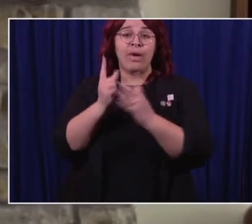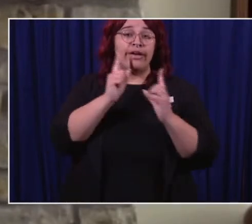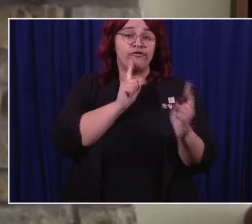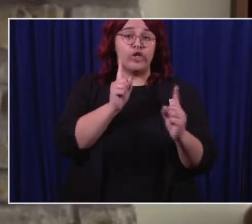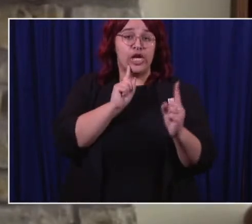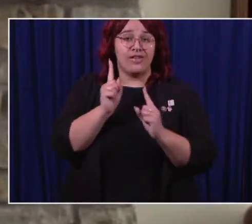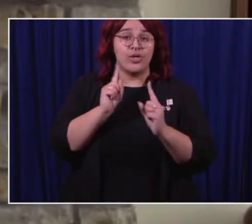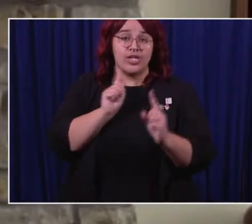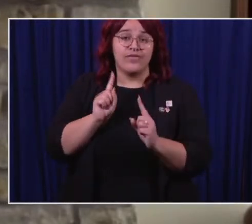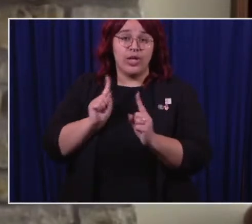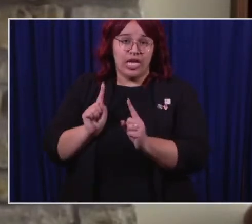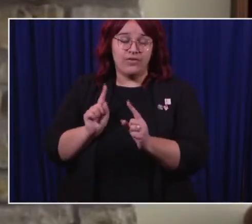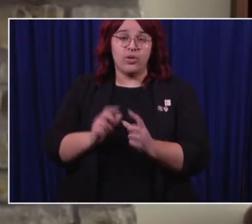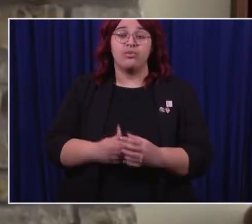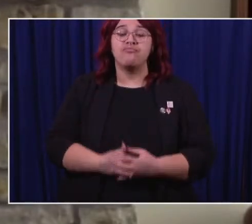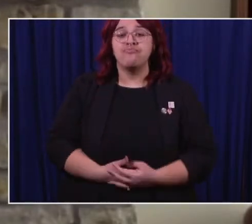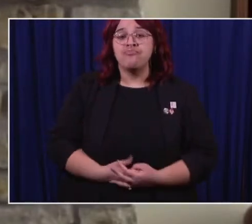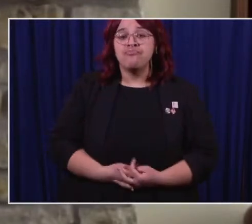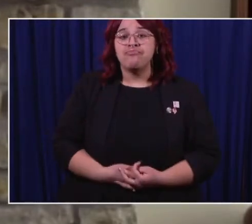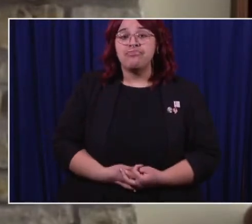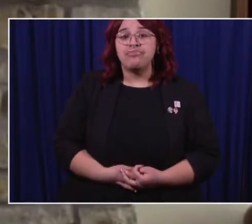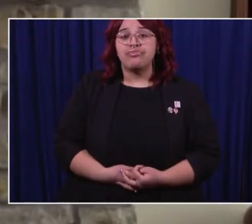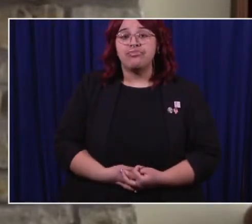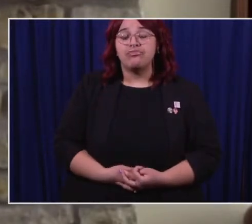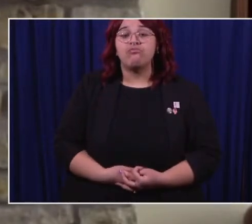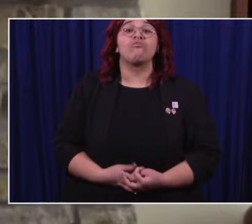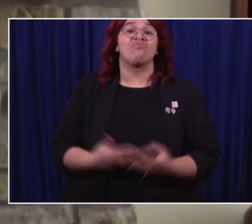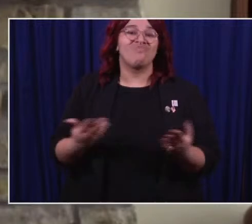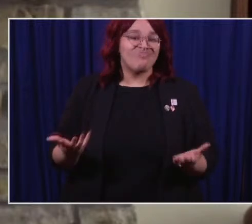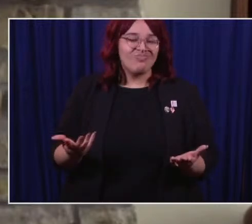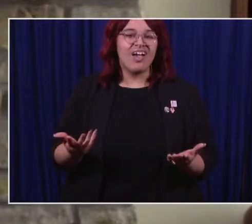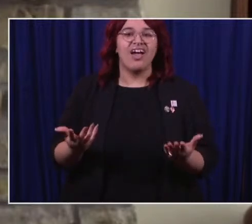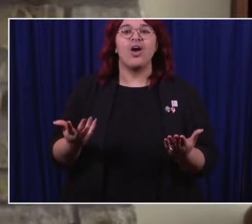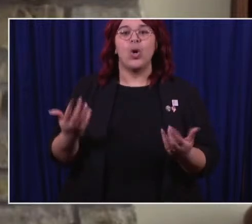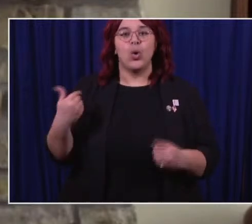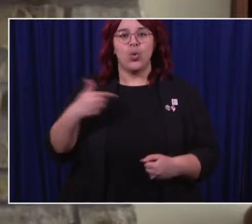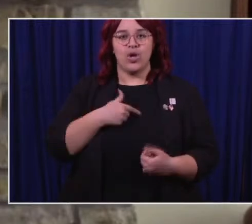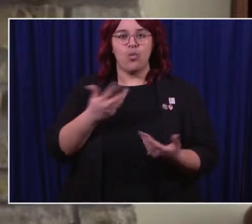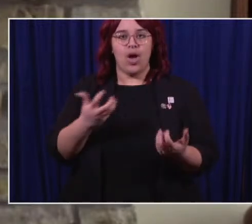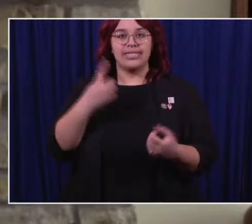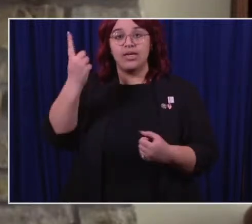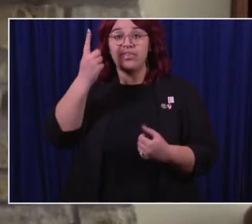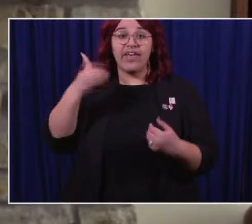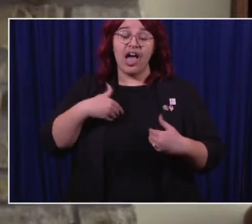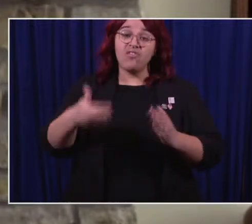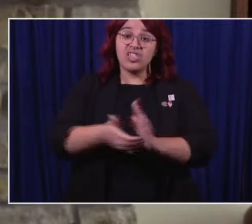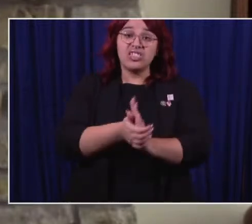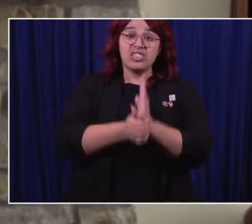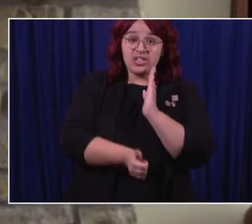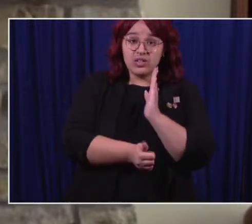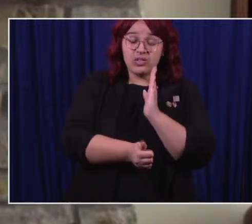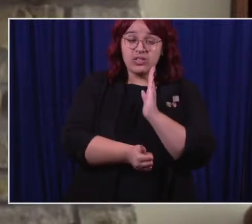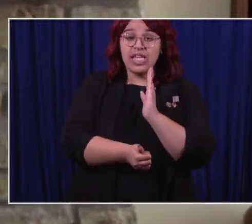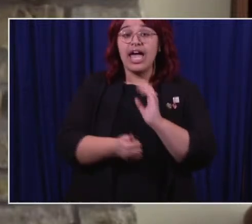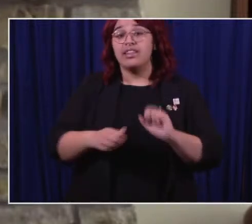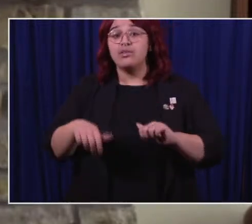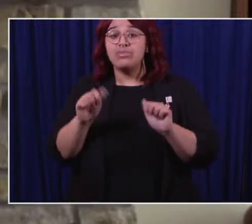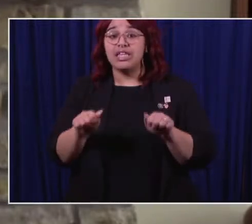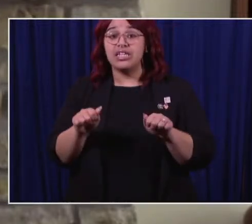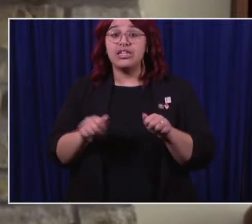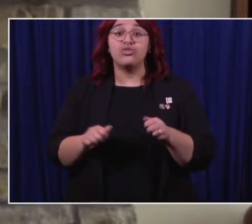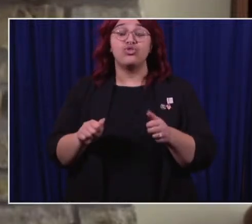someone who can handle the job. It is not an easy job. So